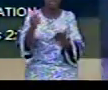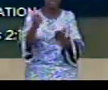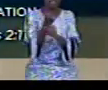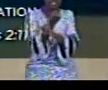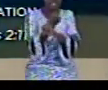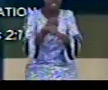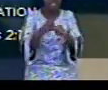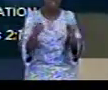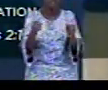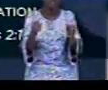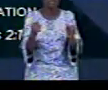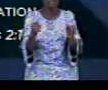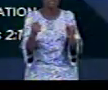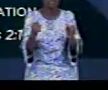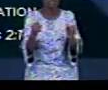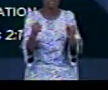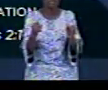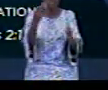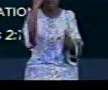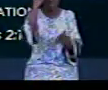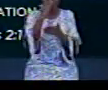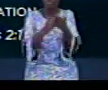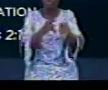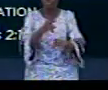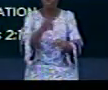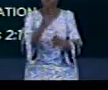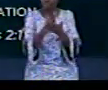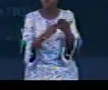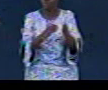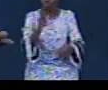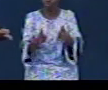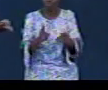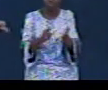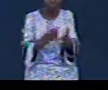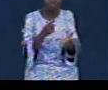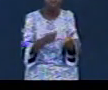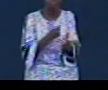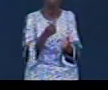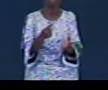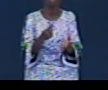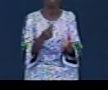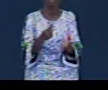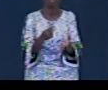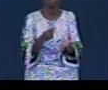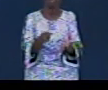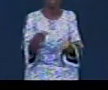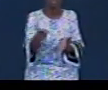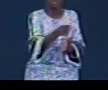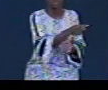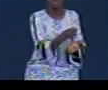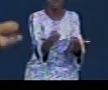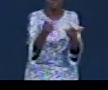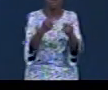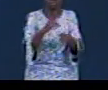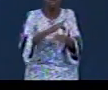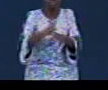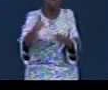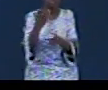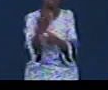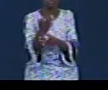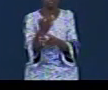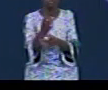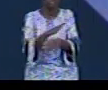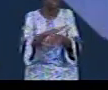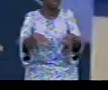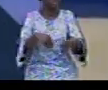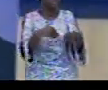salvation. You know, some people sometimes, they come to visit you, but they come empty-handed. They don't hand over anything to you.